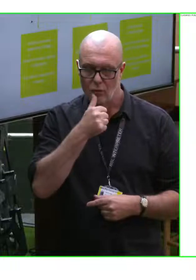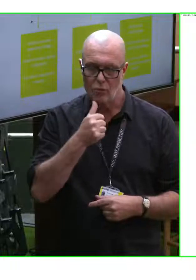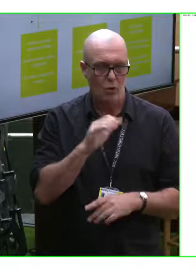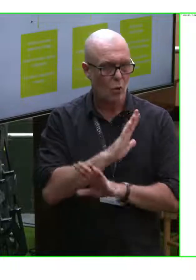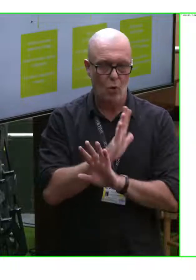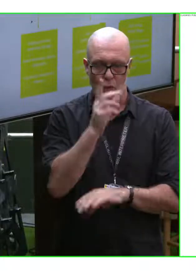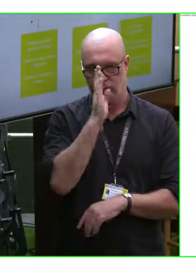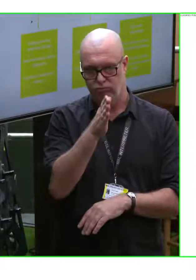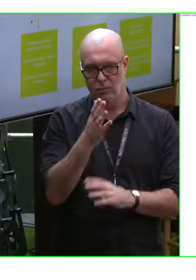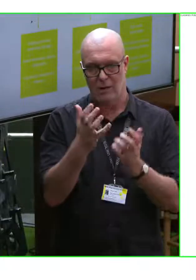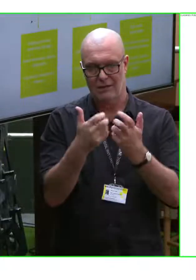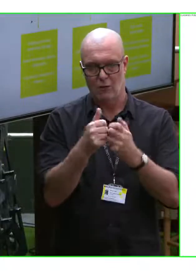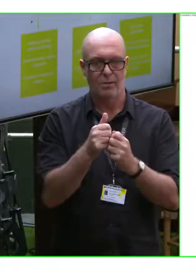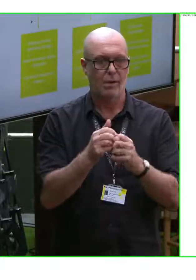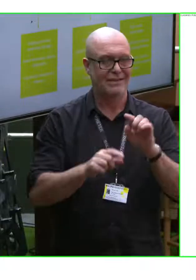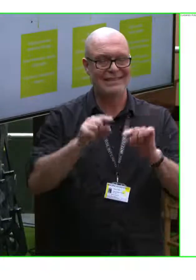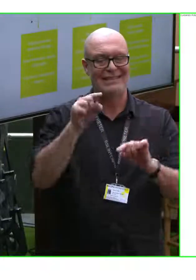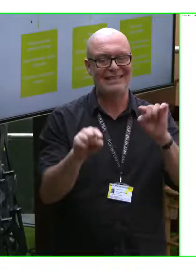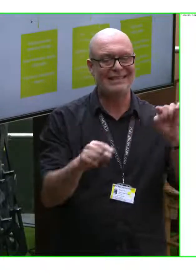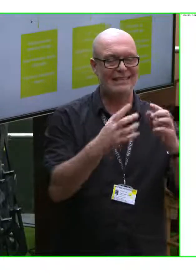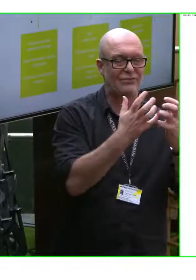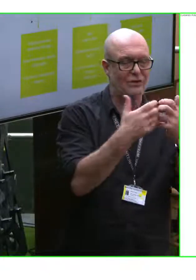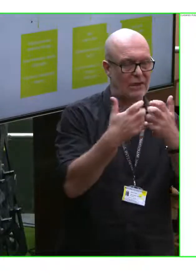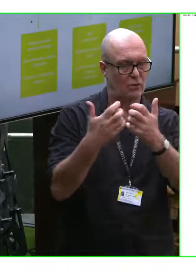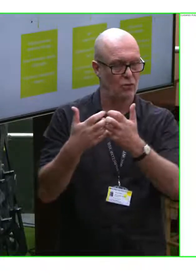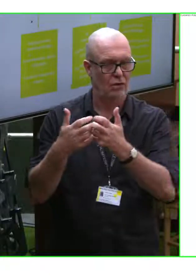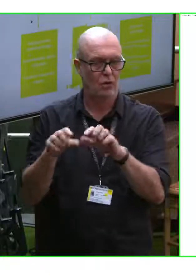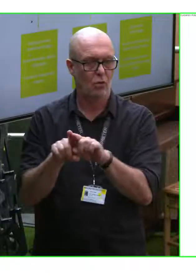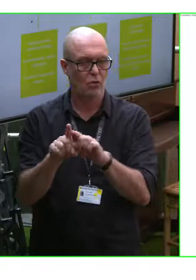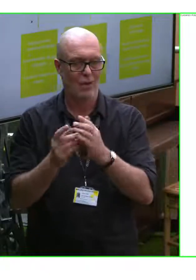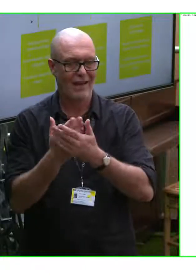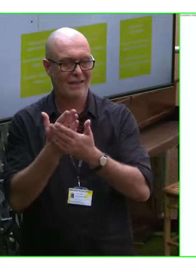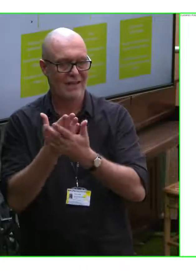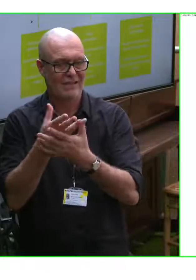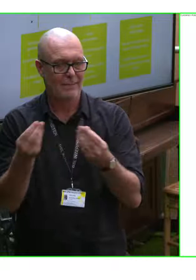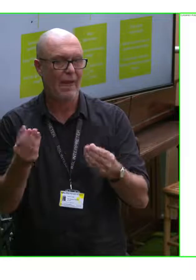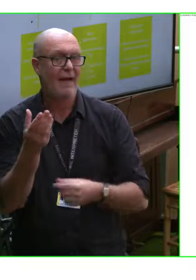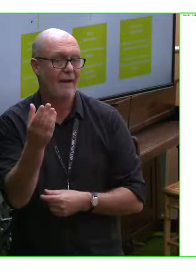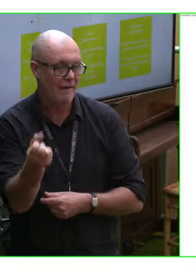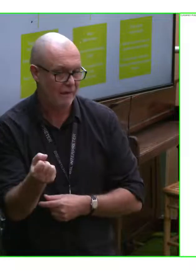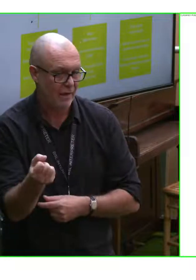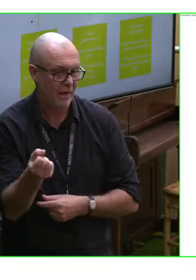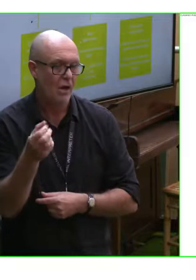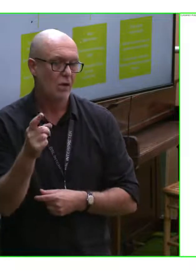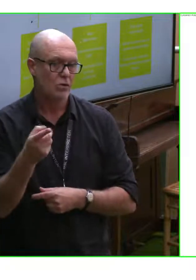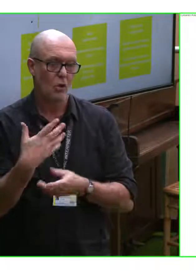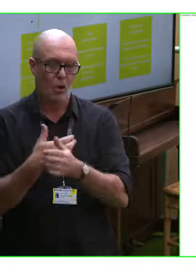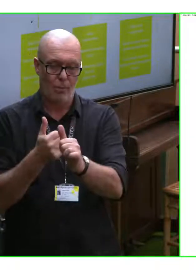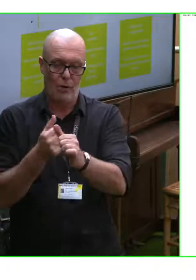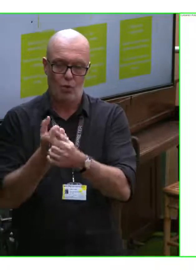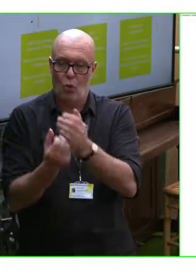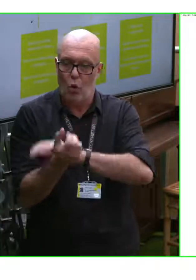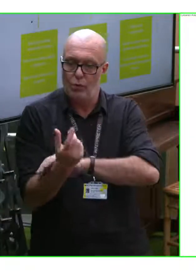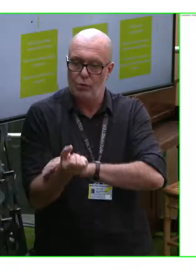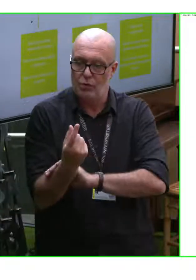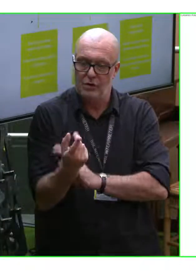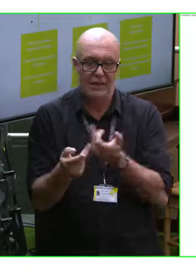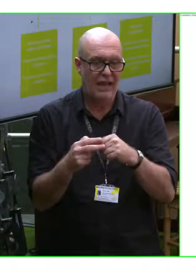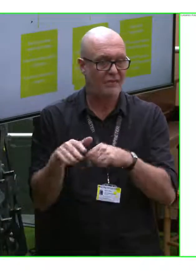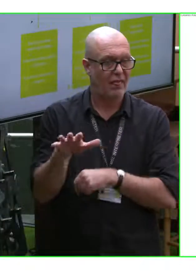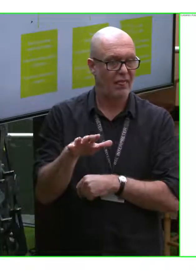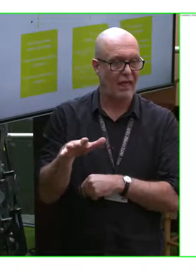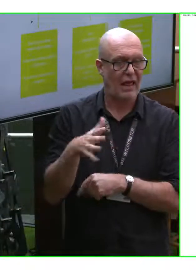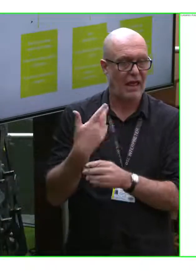technologies and identifying those innovation gaps and those commercial opportunities that prove that Manchester is an attractive place for companies to invest in this